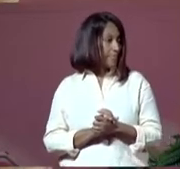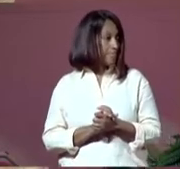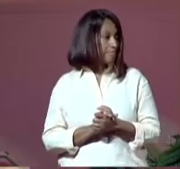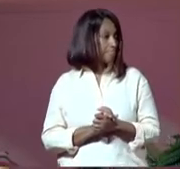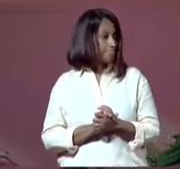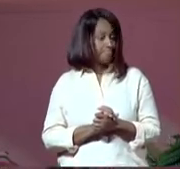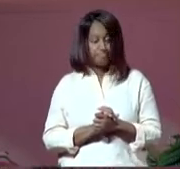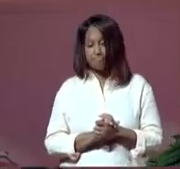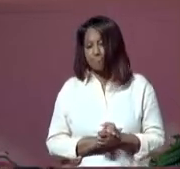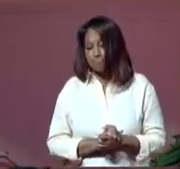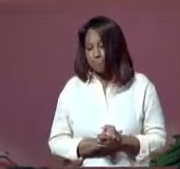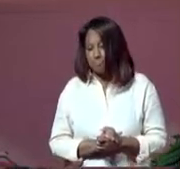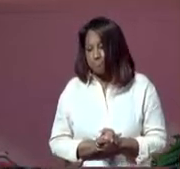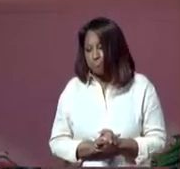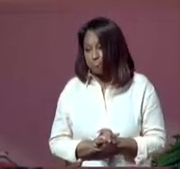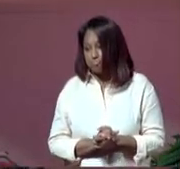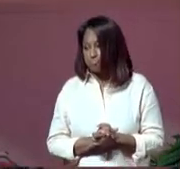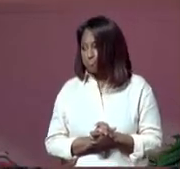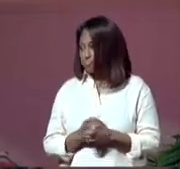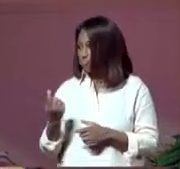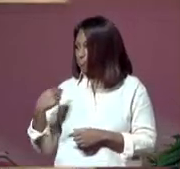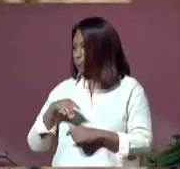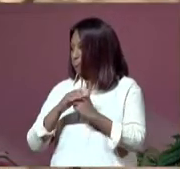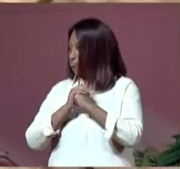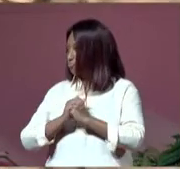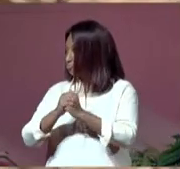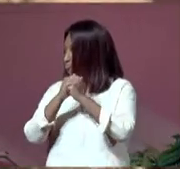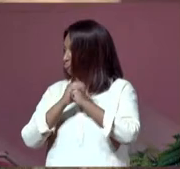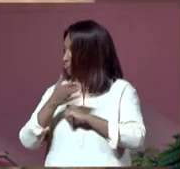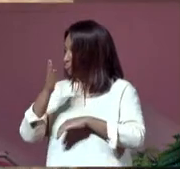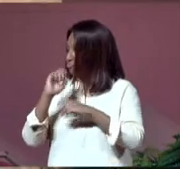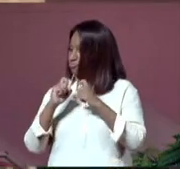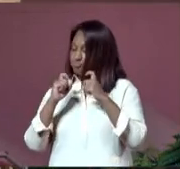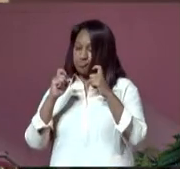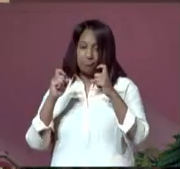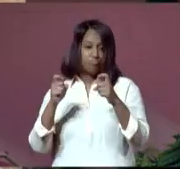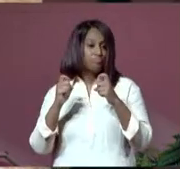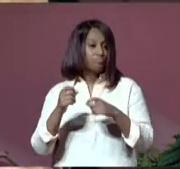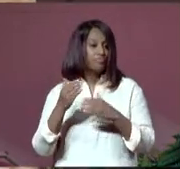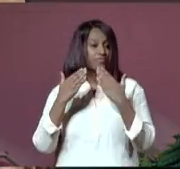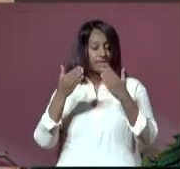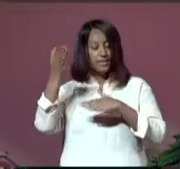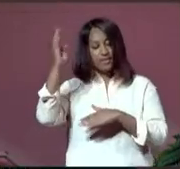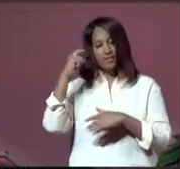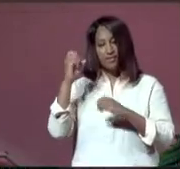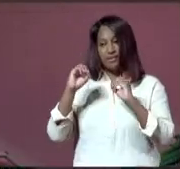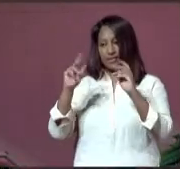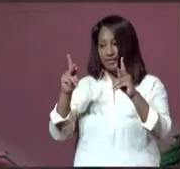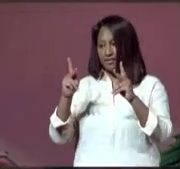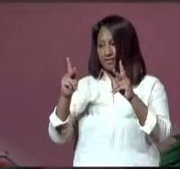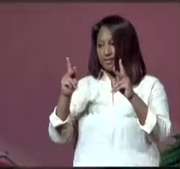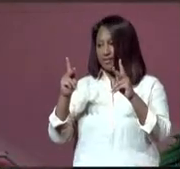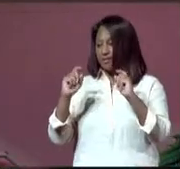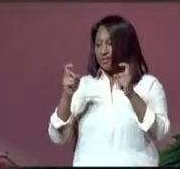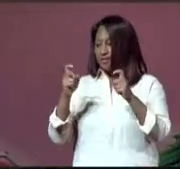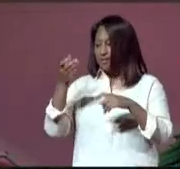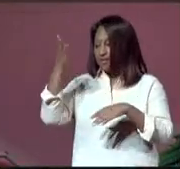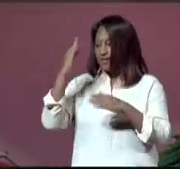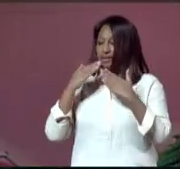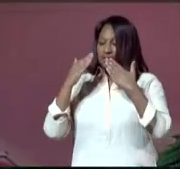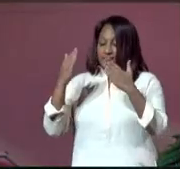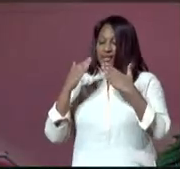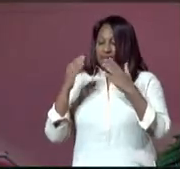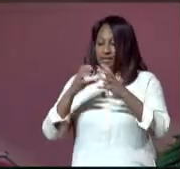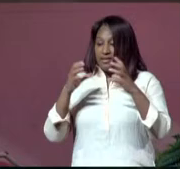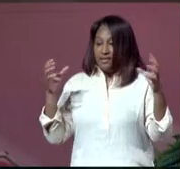way out as we worship God in giving. Now let's thank God for the privilege of giving. God, thank you so much for giving